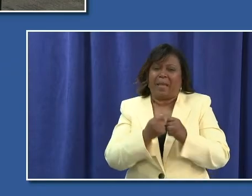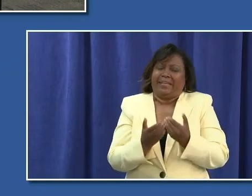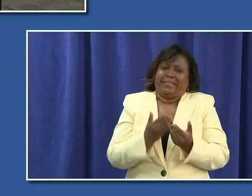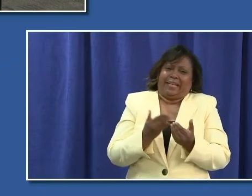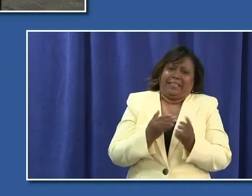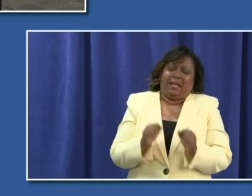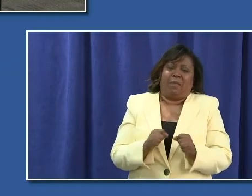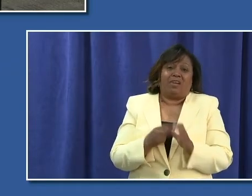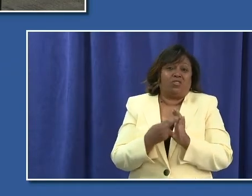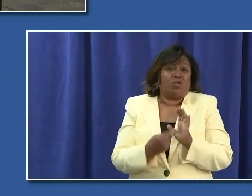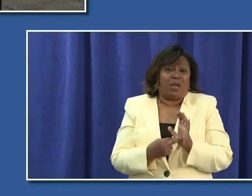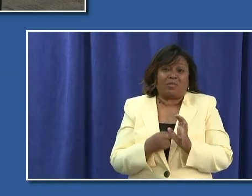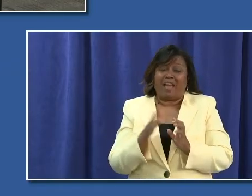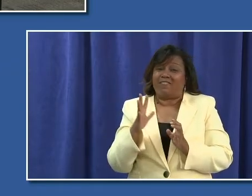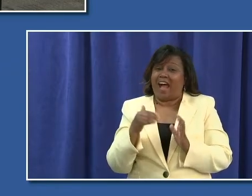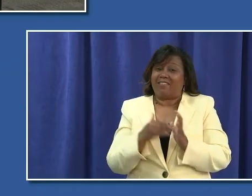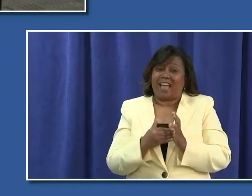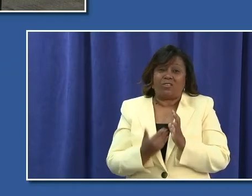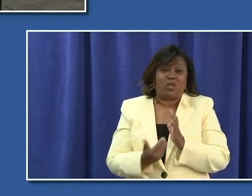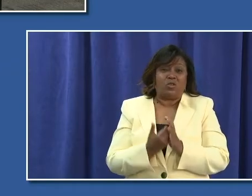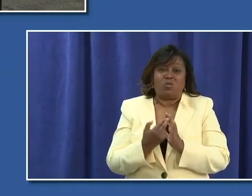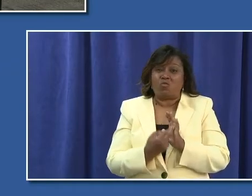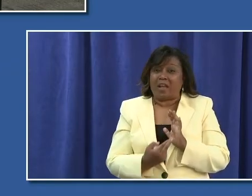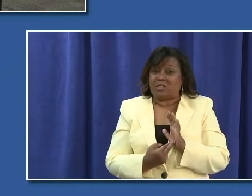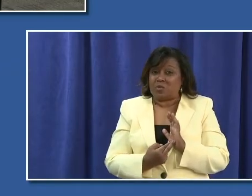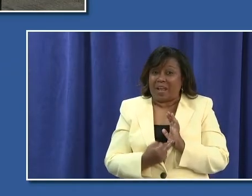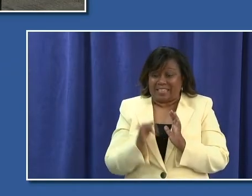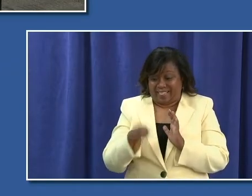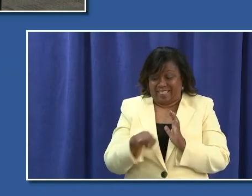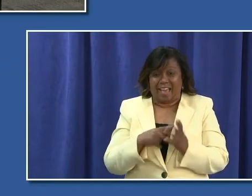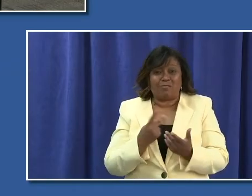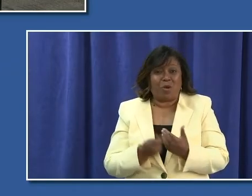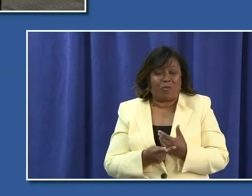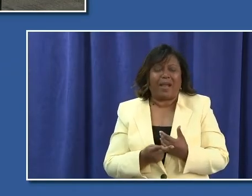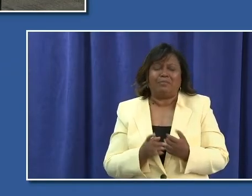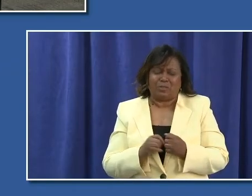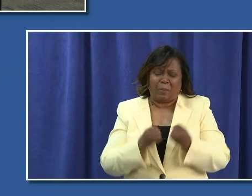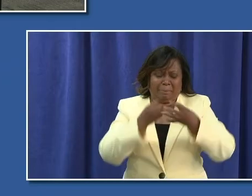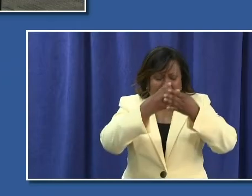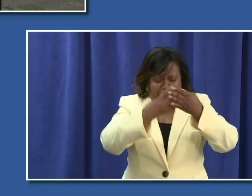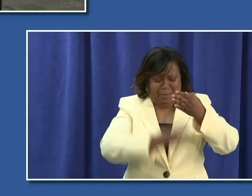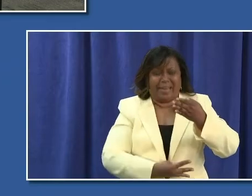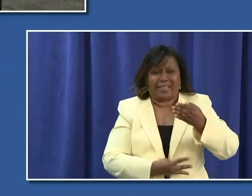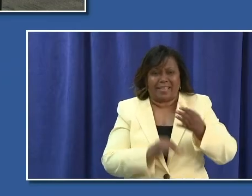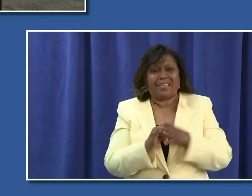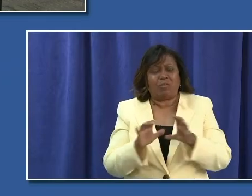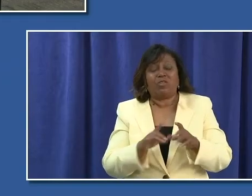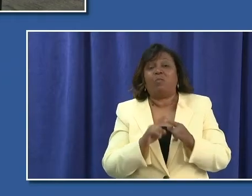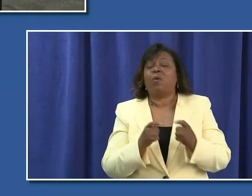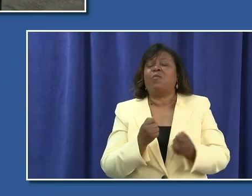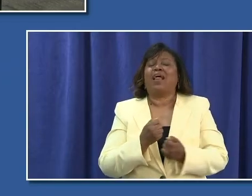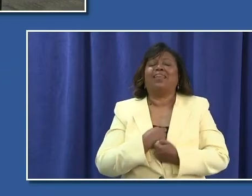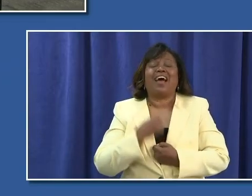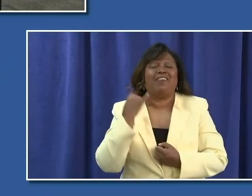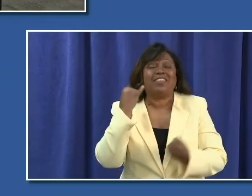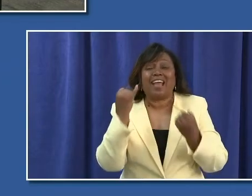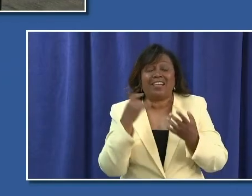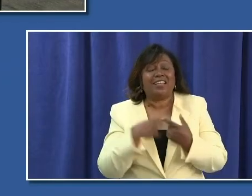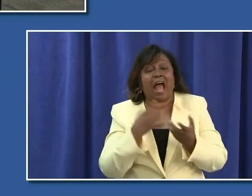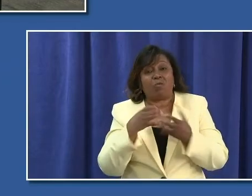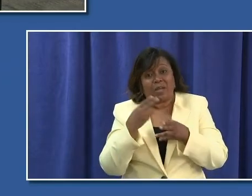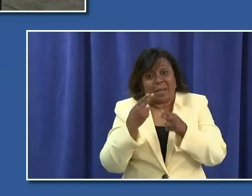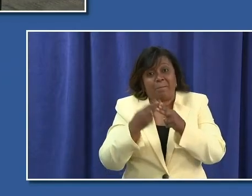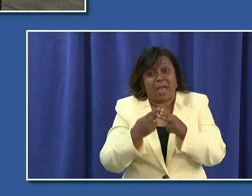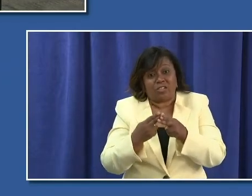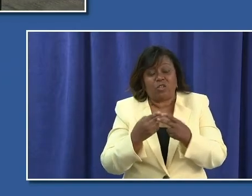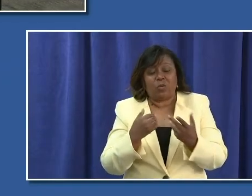as possible to register. We had 5,000 new registrations to that program. So there are a number of things that we're doing, but we love the ideas. And I want to